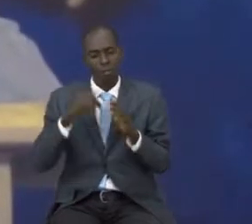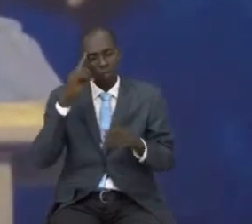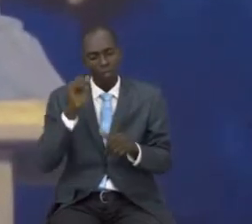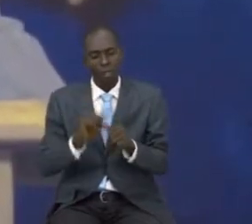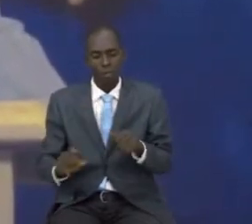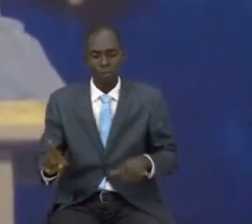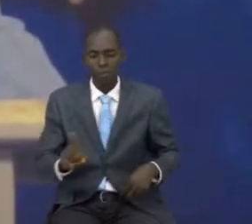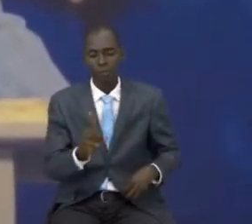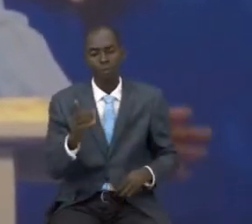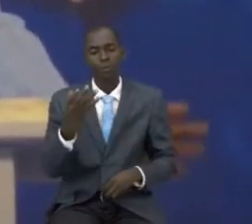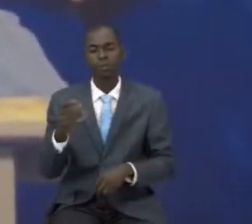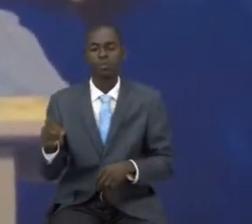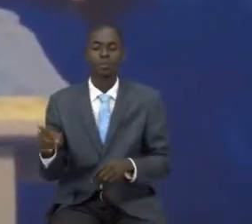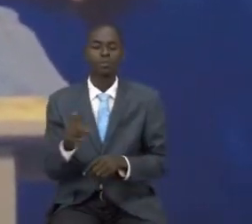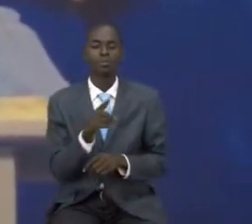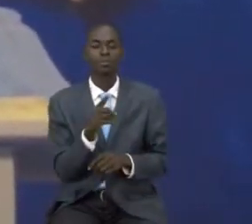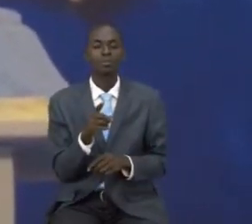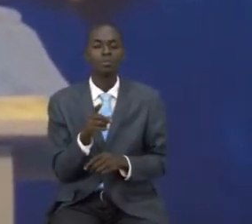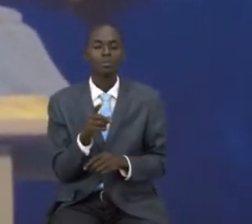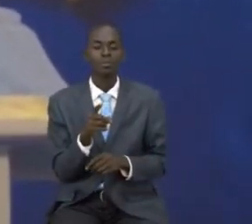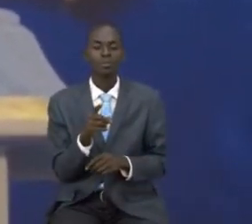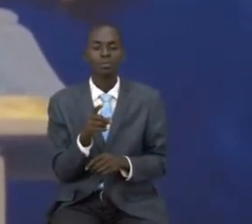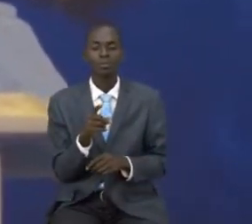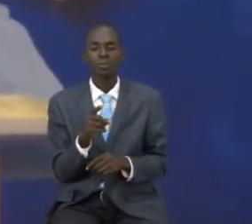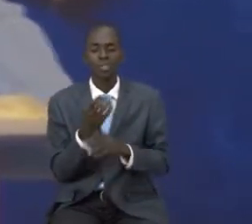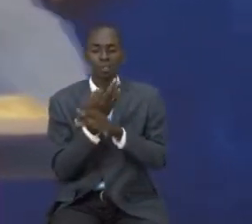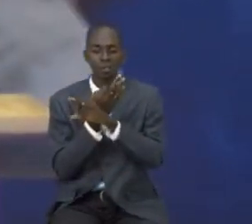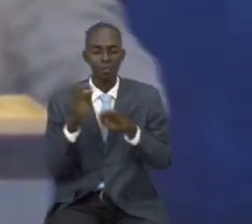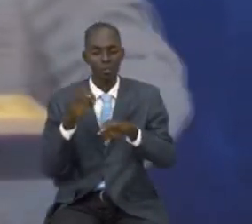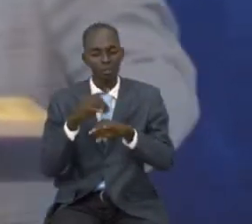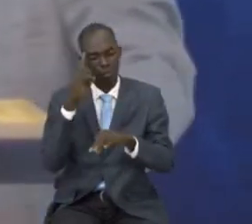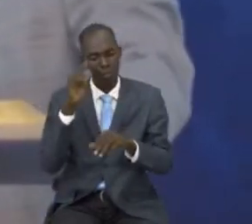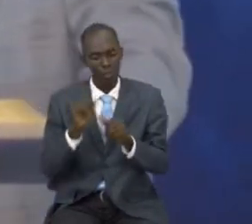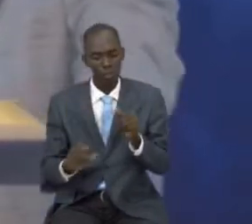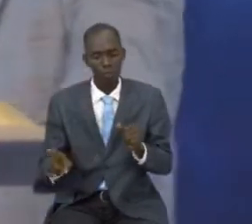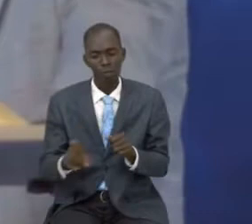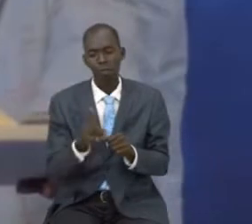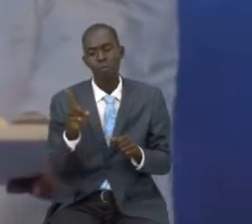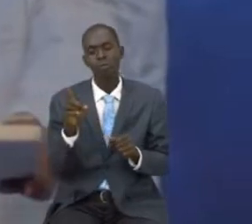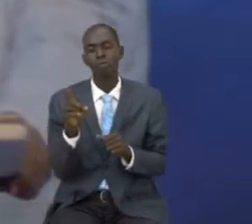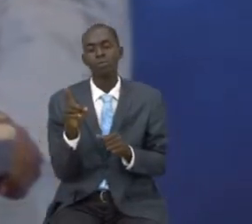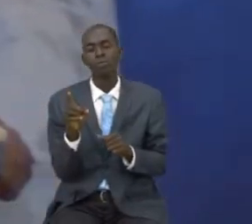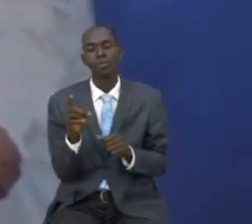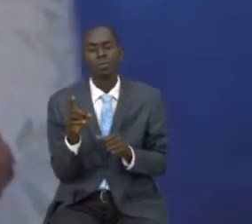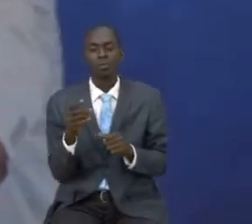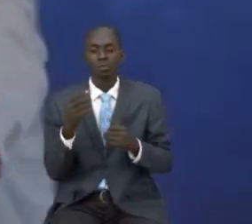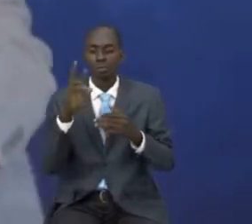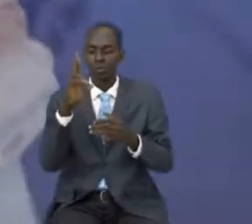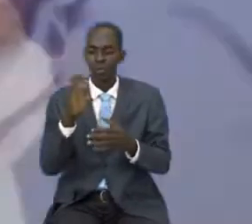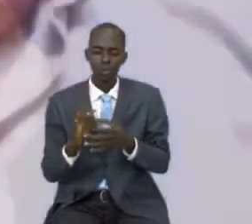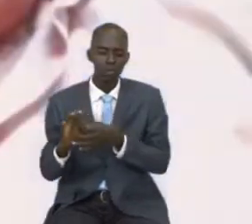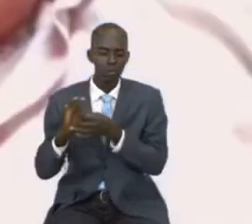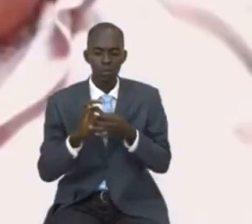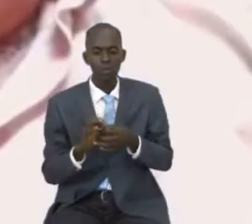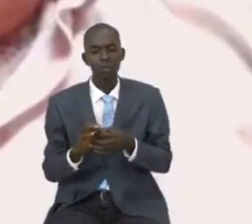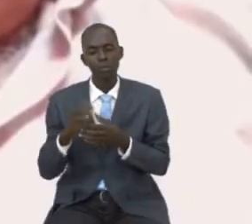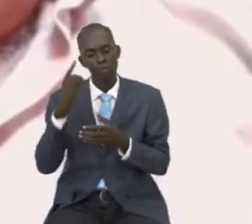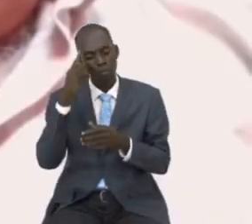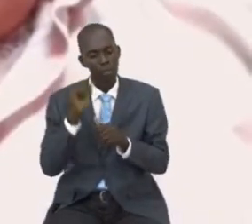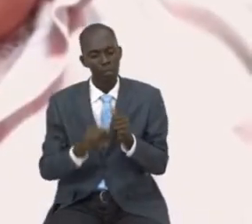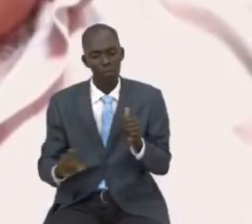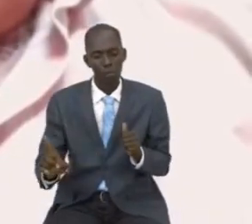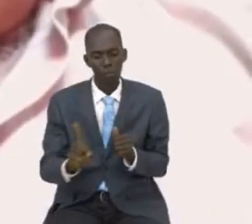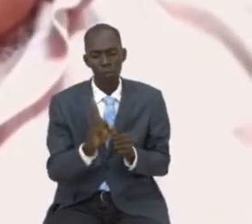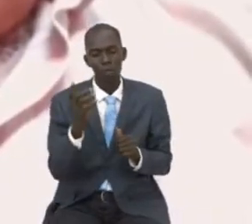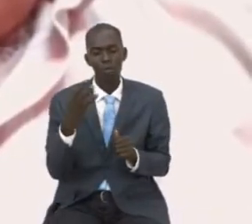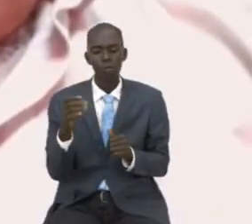of them. Freedom for every one of them. Redemption, reconciliation with God for every one of them